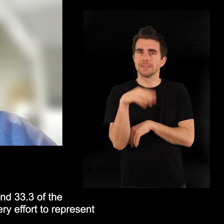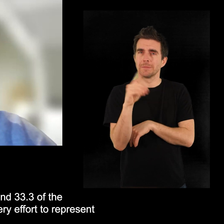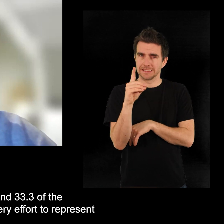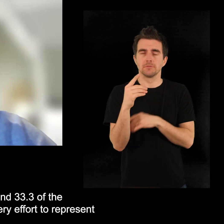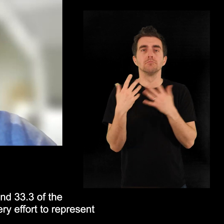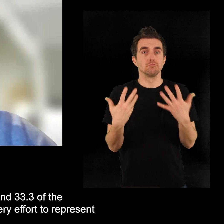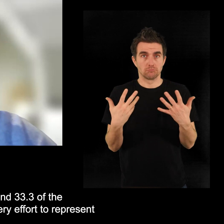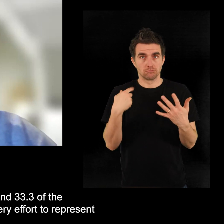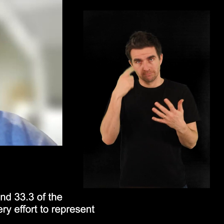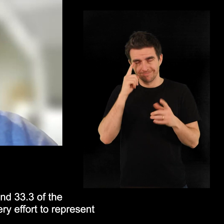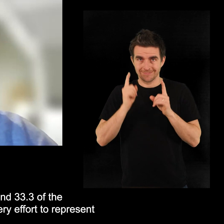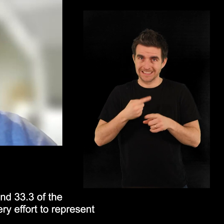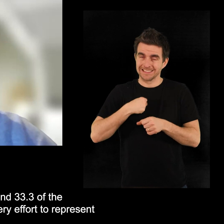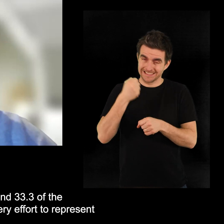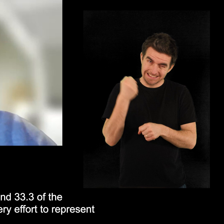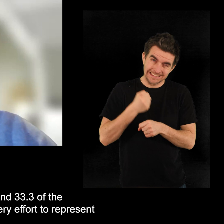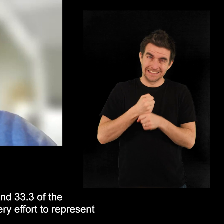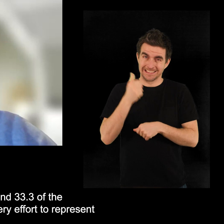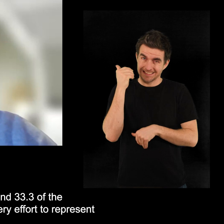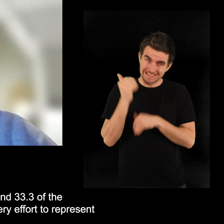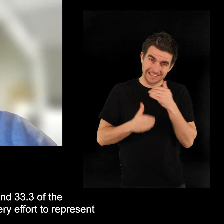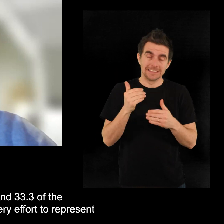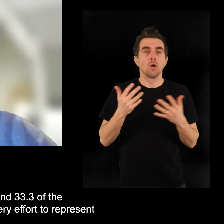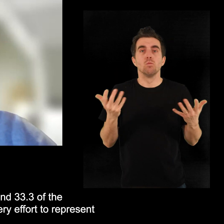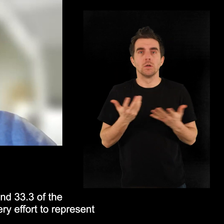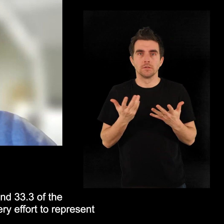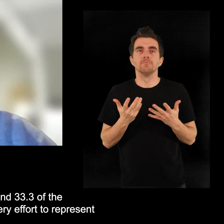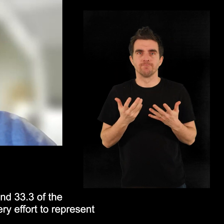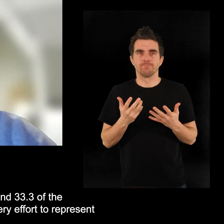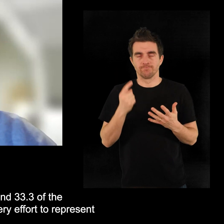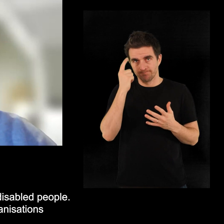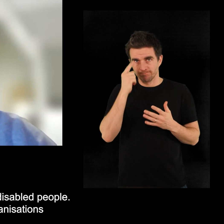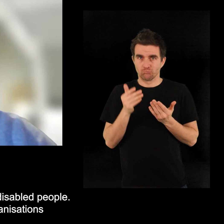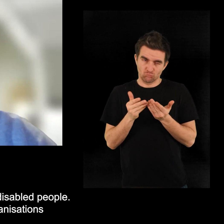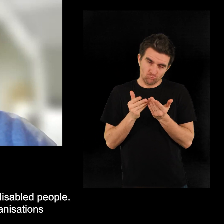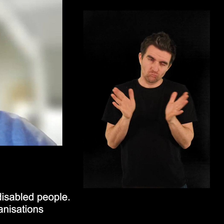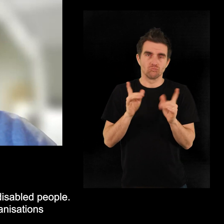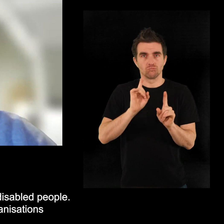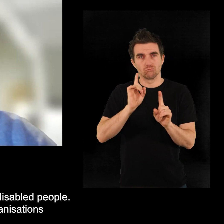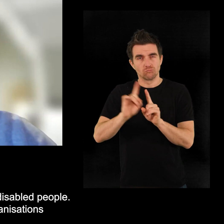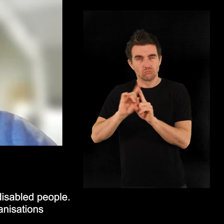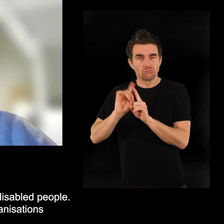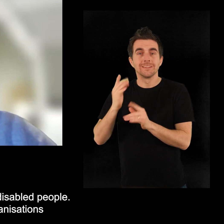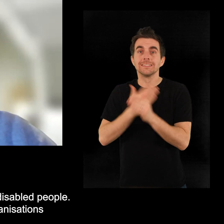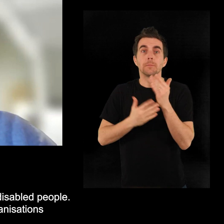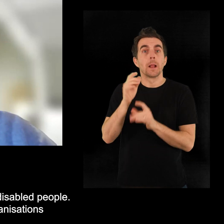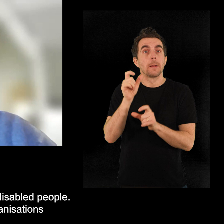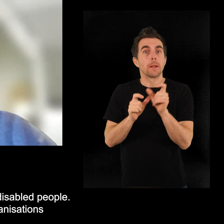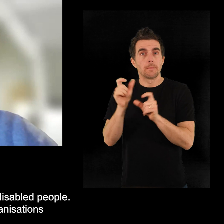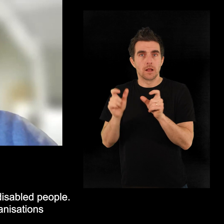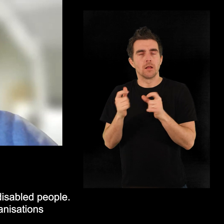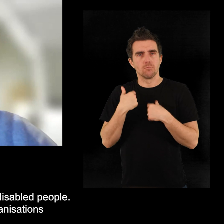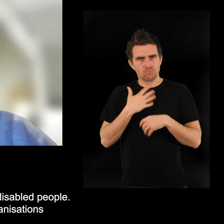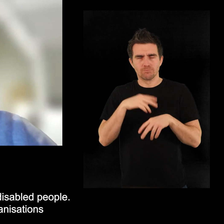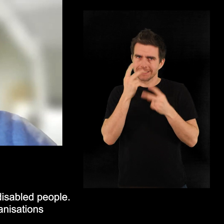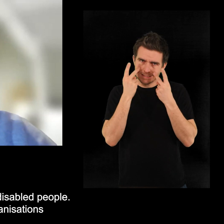of the UNCRPD, we must make every effort to represent wider layers of empowered disabled people.